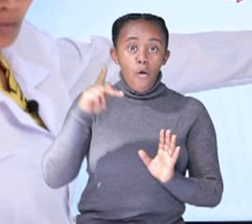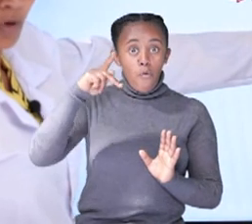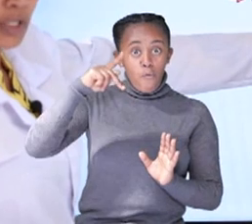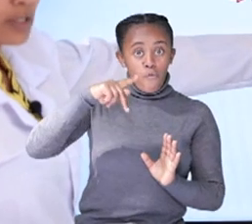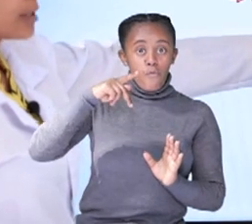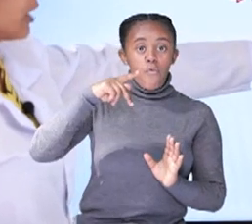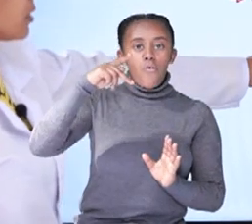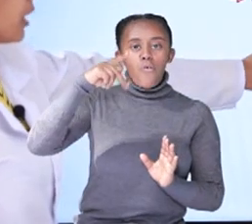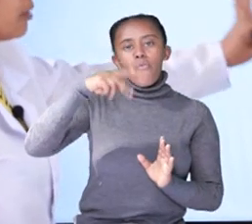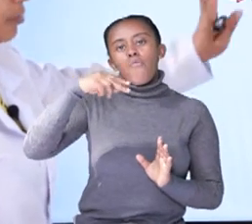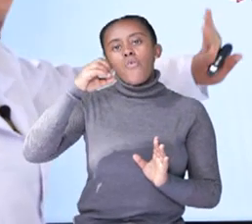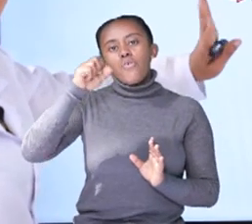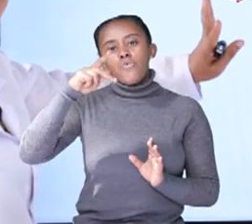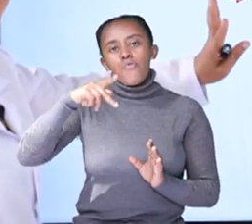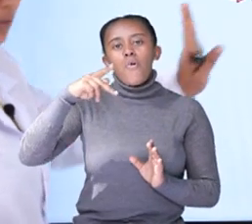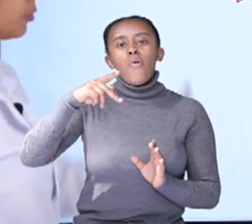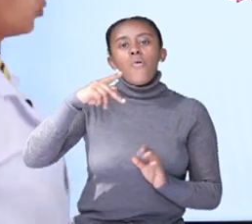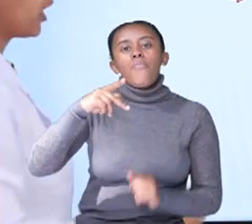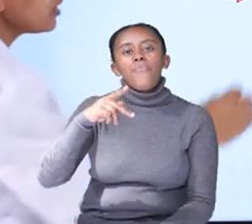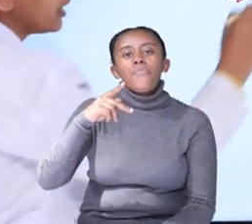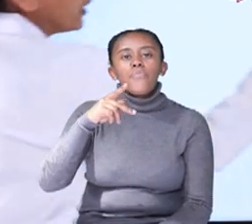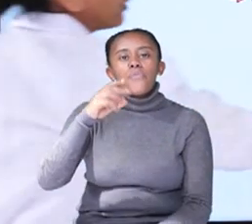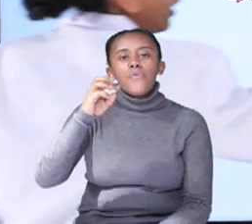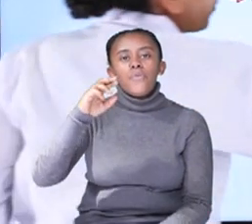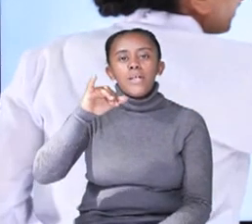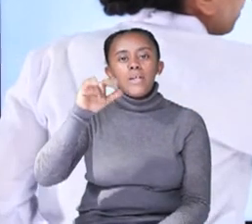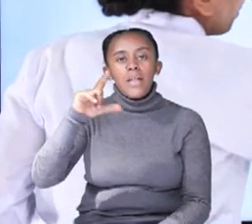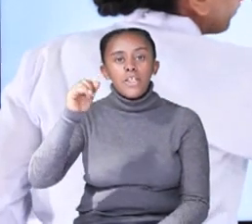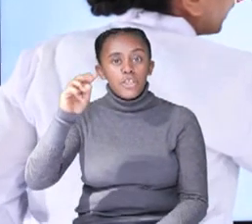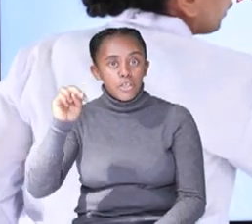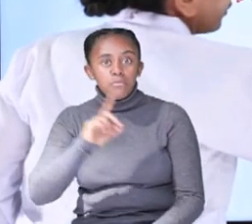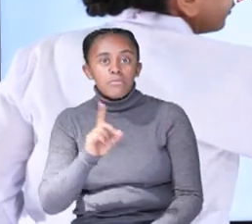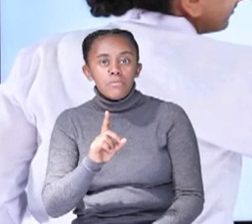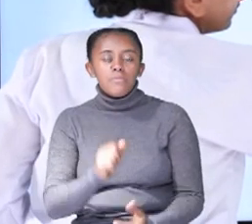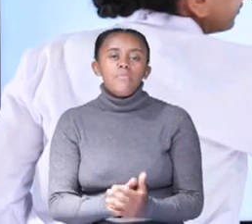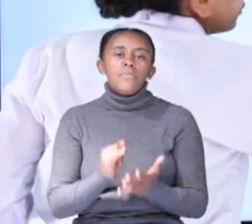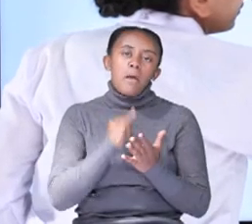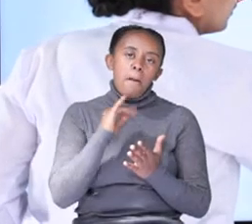Phosphorylation occurs in cell by different way. It can be